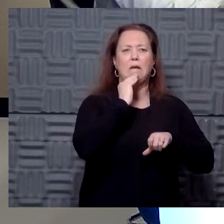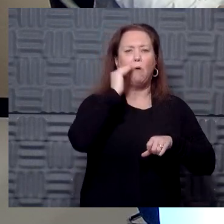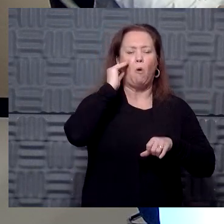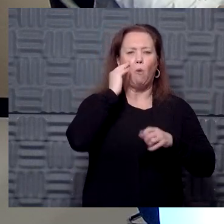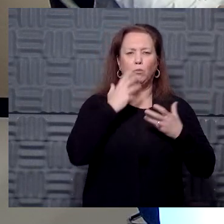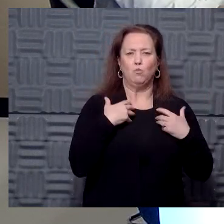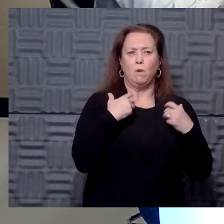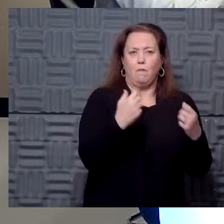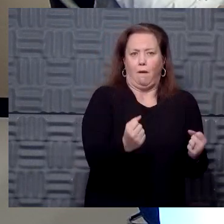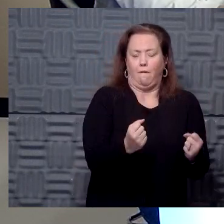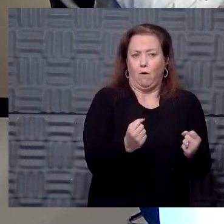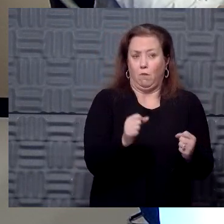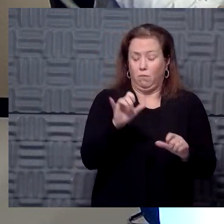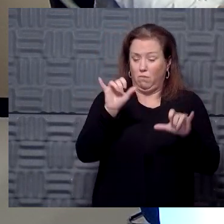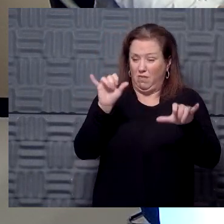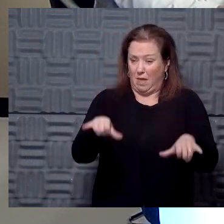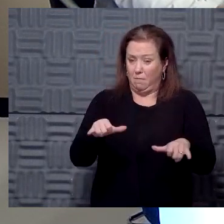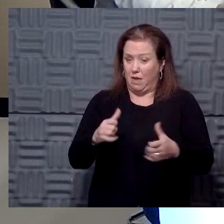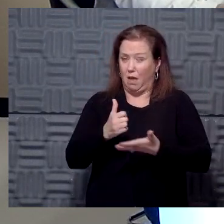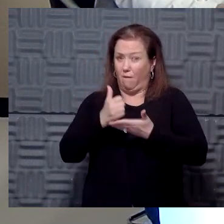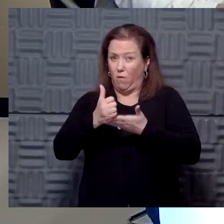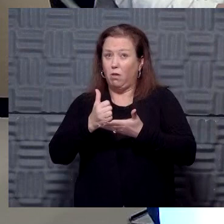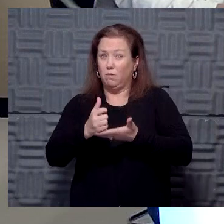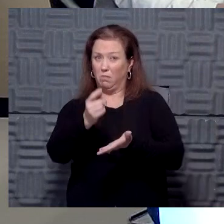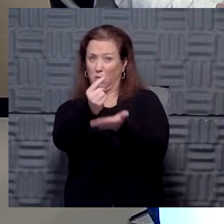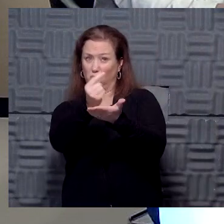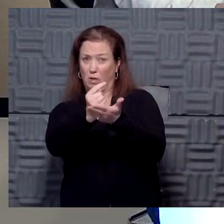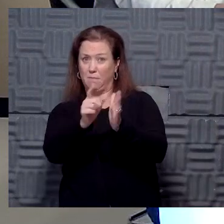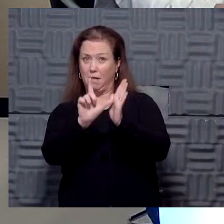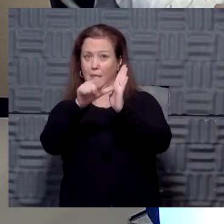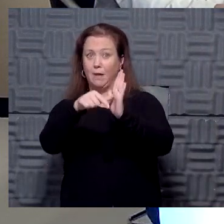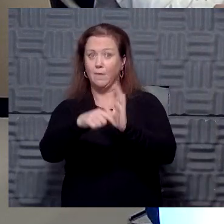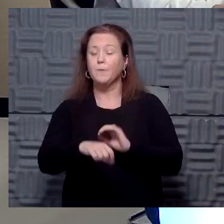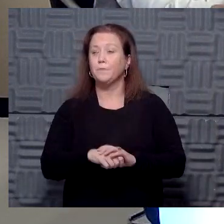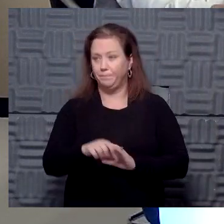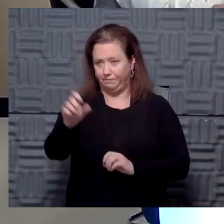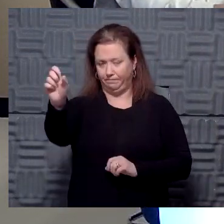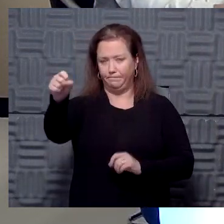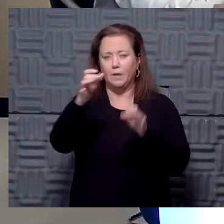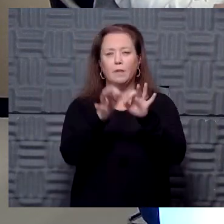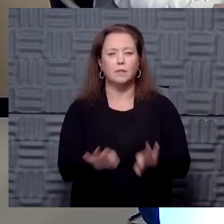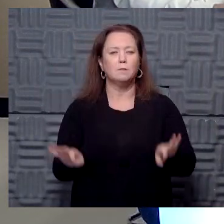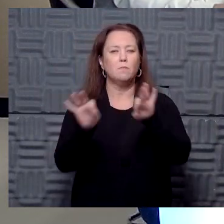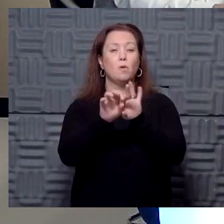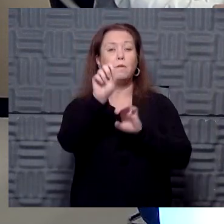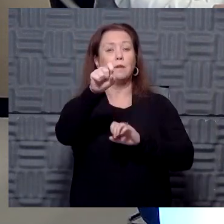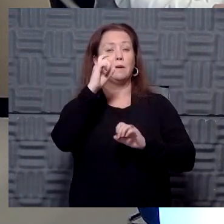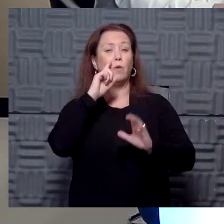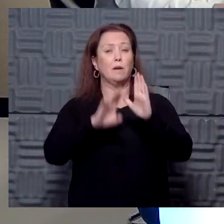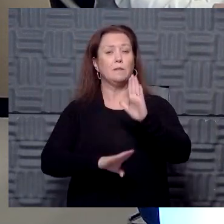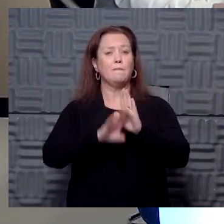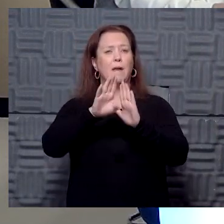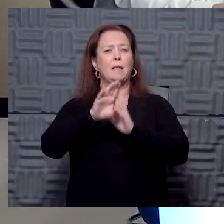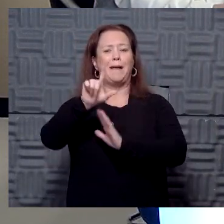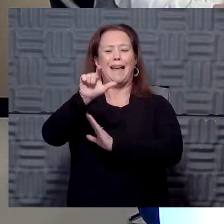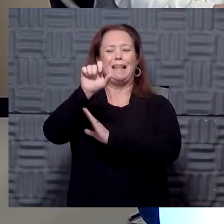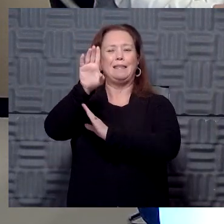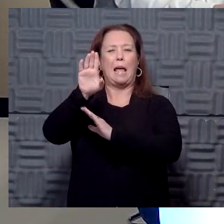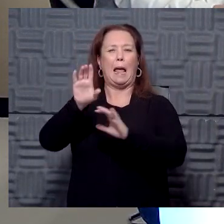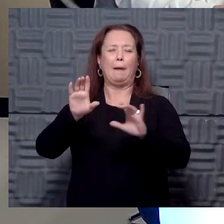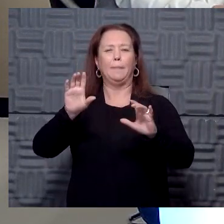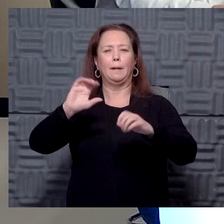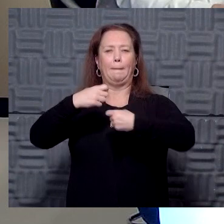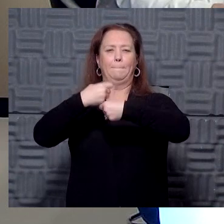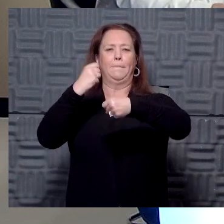road to expanding that treatment if it works? Yeah, I think that's important. But if we can also develop a